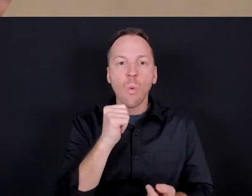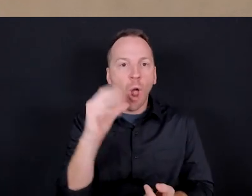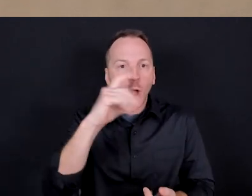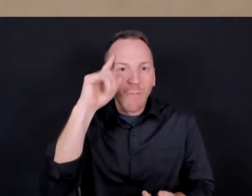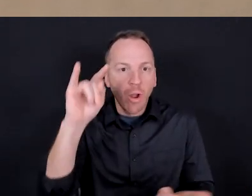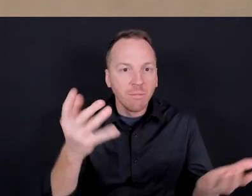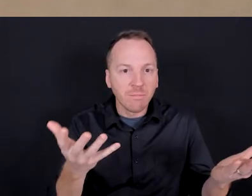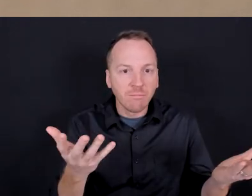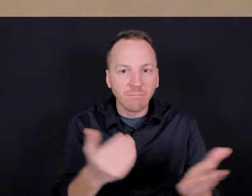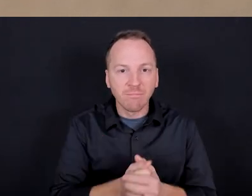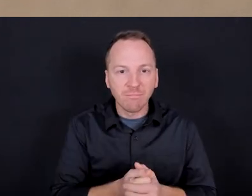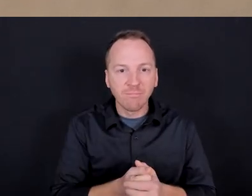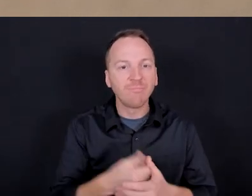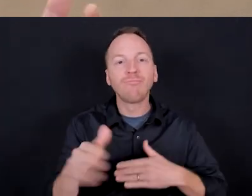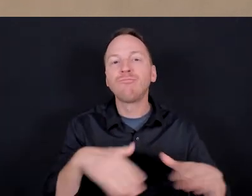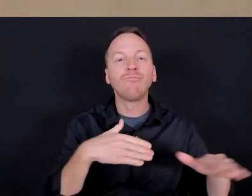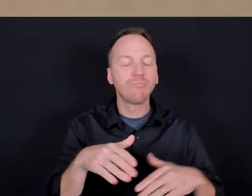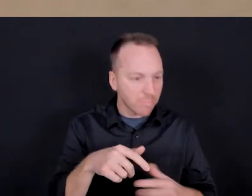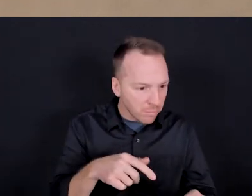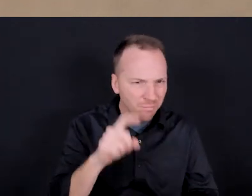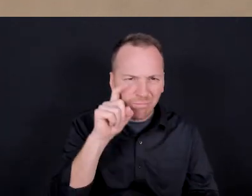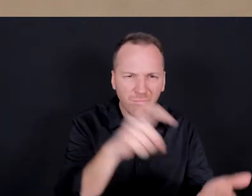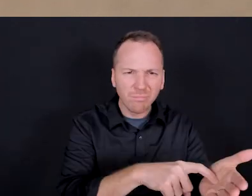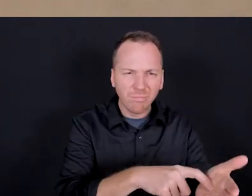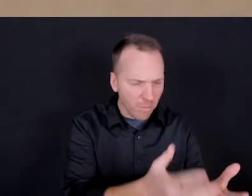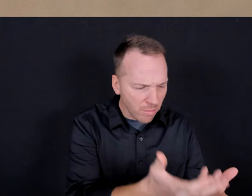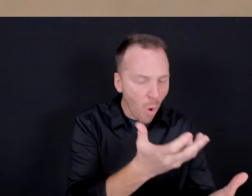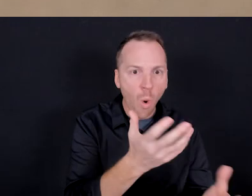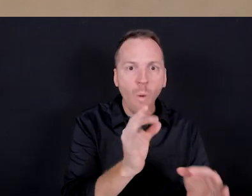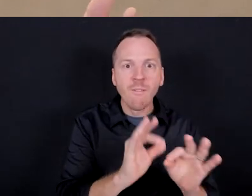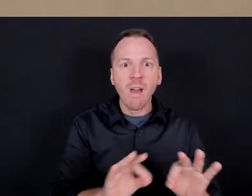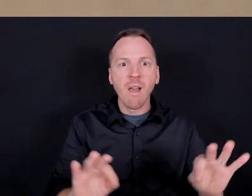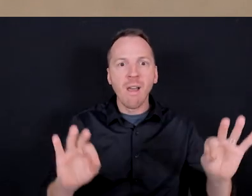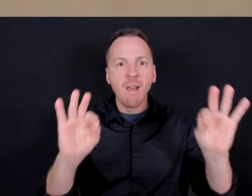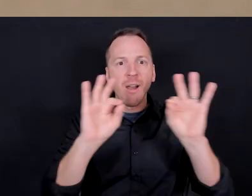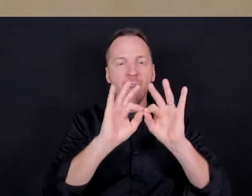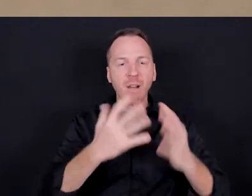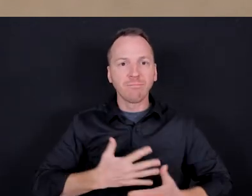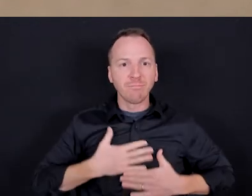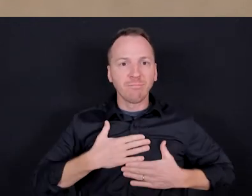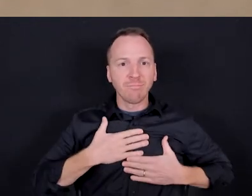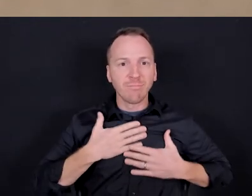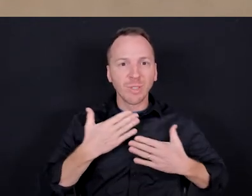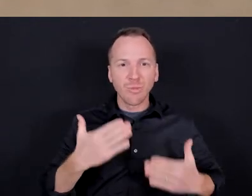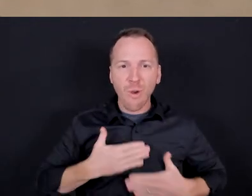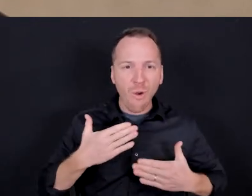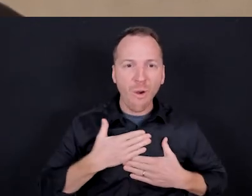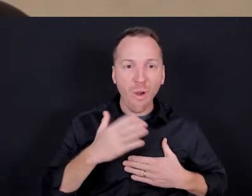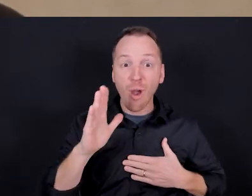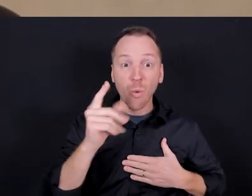for it. But when he came upon it, he recognized its value, and he was filled with joy, and